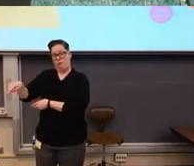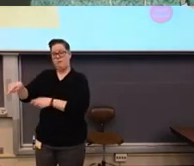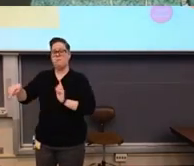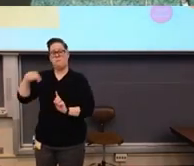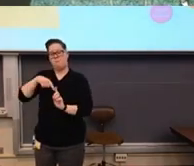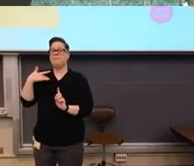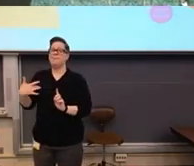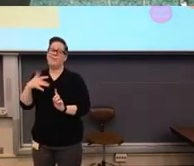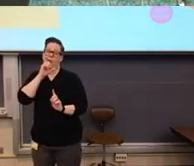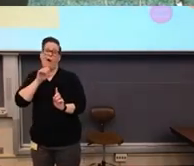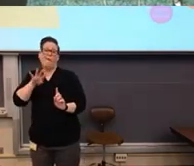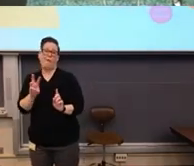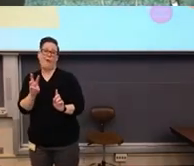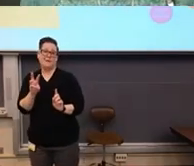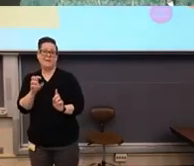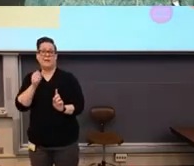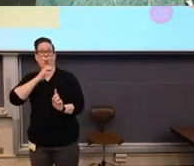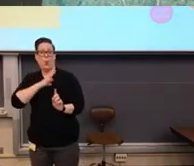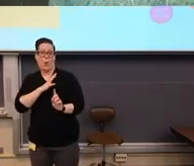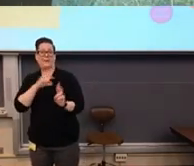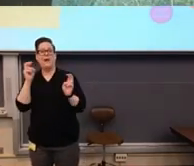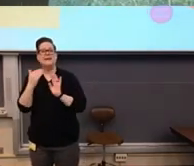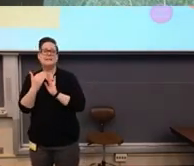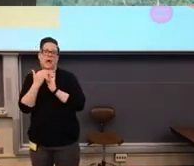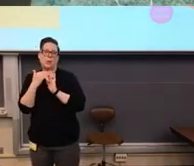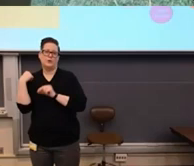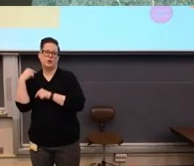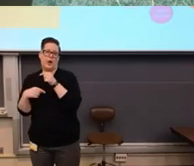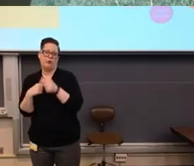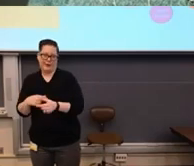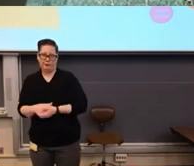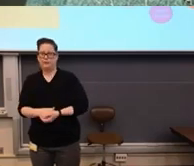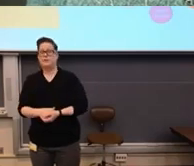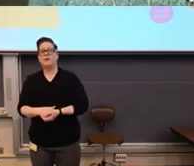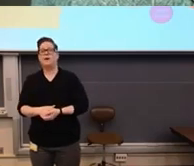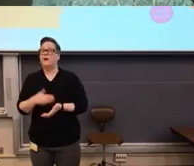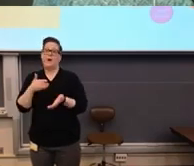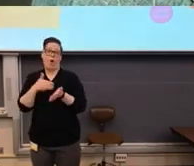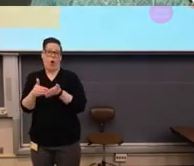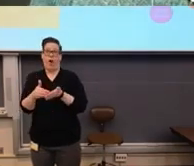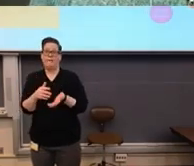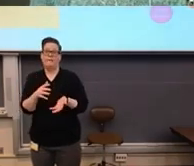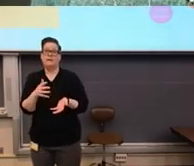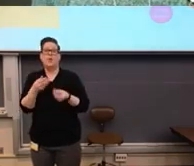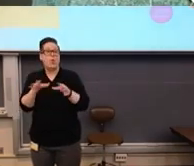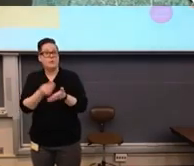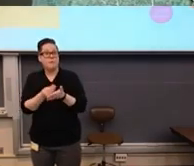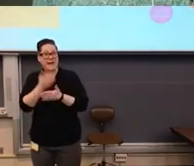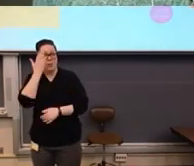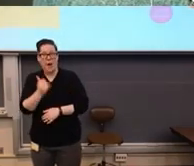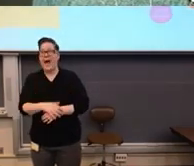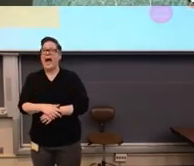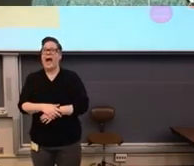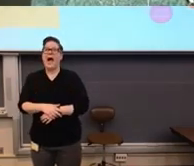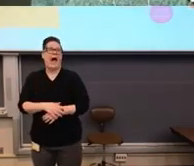usually sandwiched in the sandwich generation. They often take an economic loss because they often have to leave